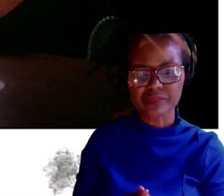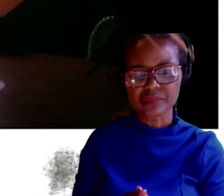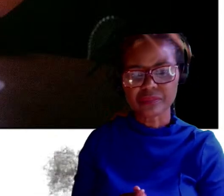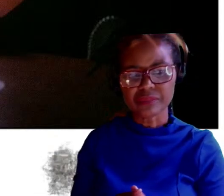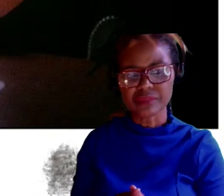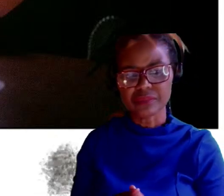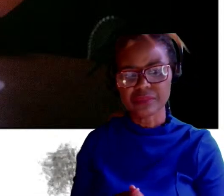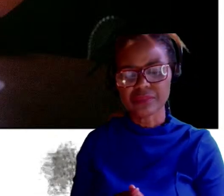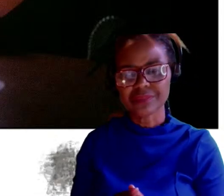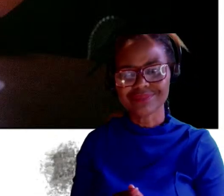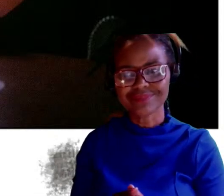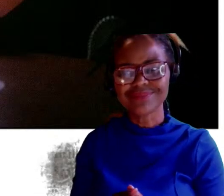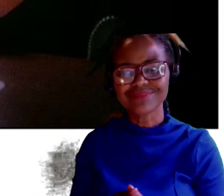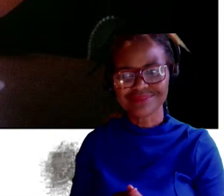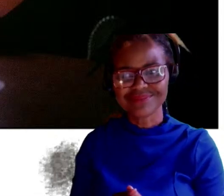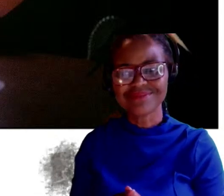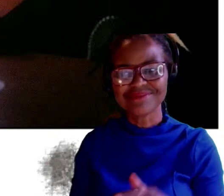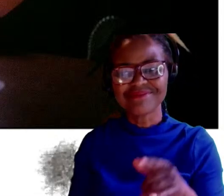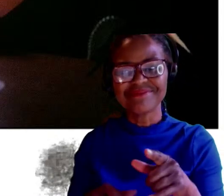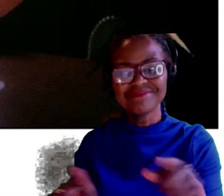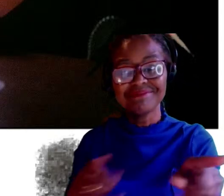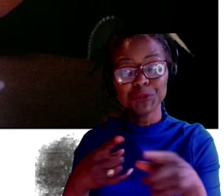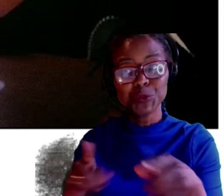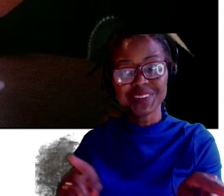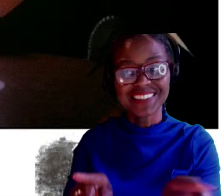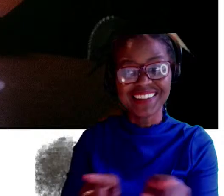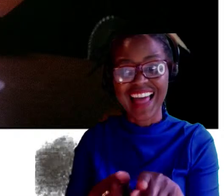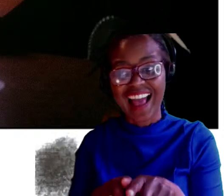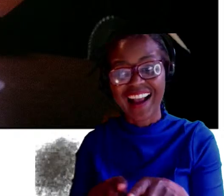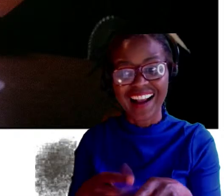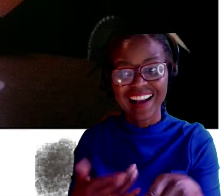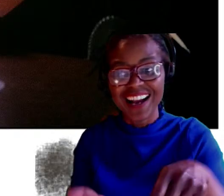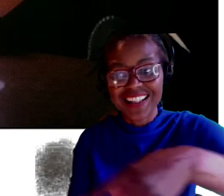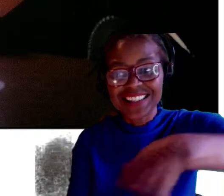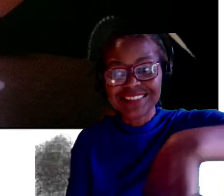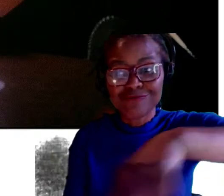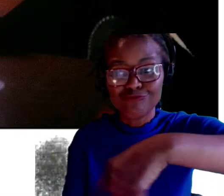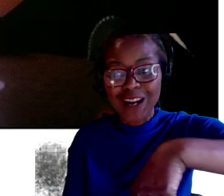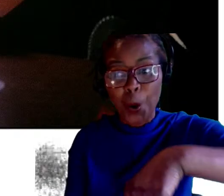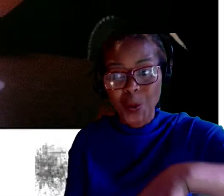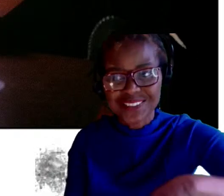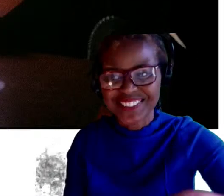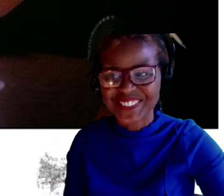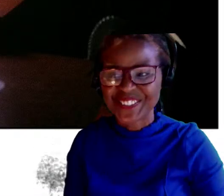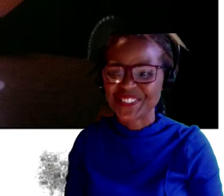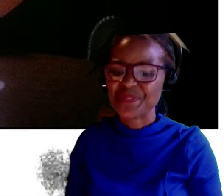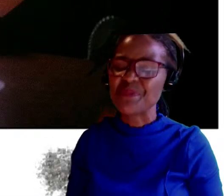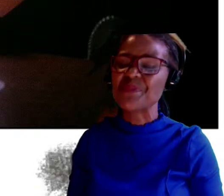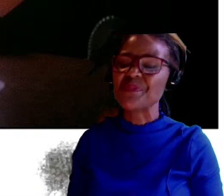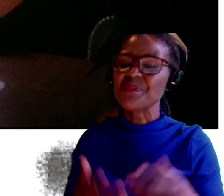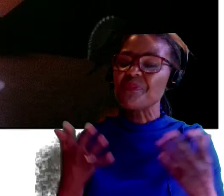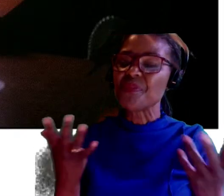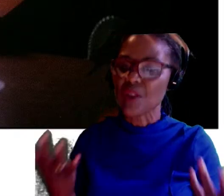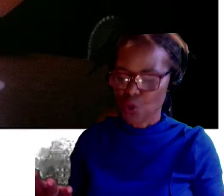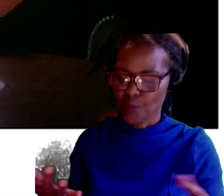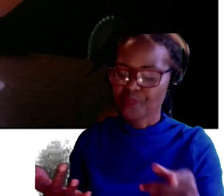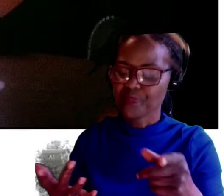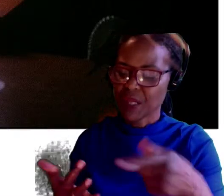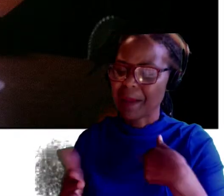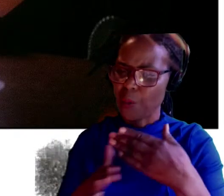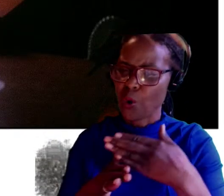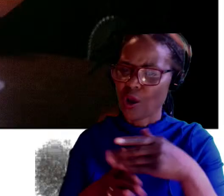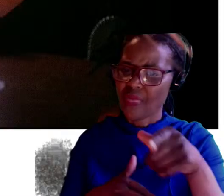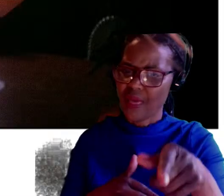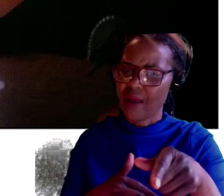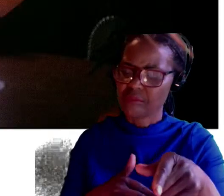Going to release that as a single, I think. While working on the recorded voices for Delay, there was one moment that